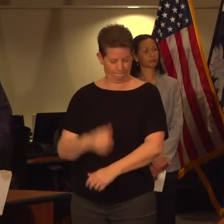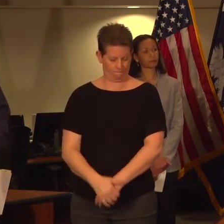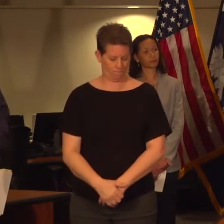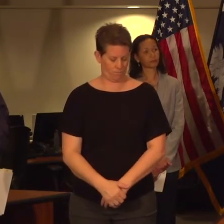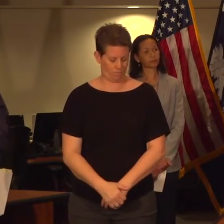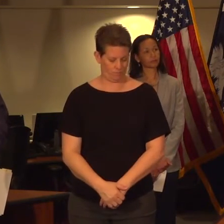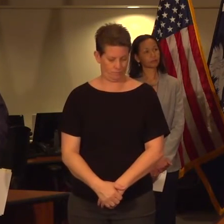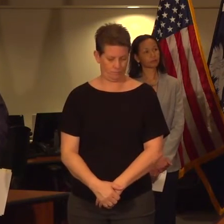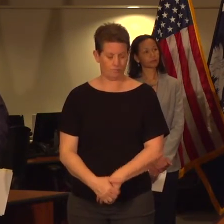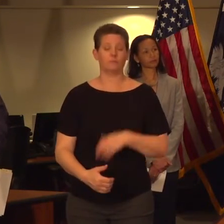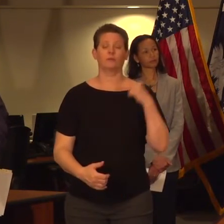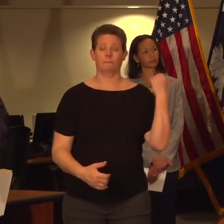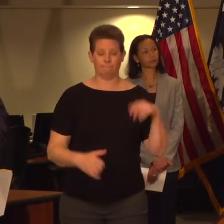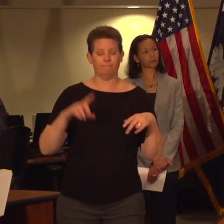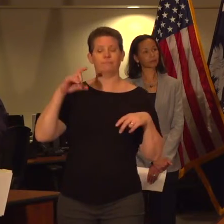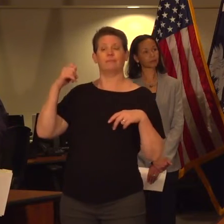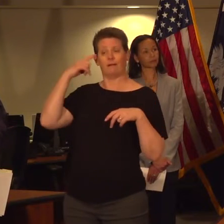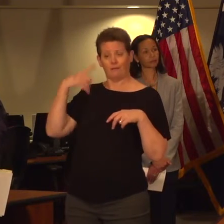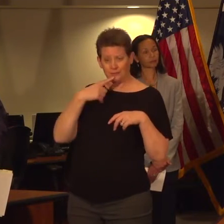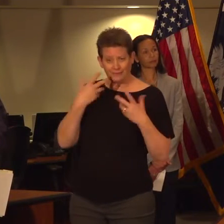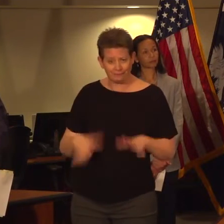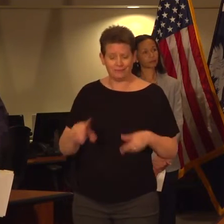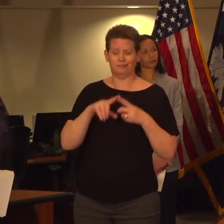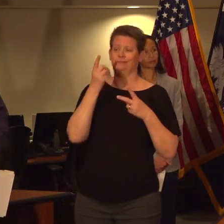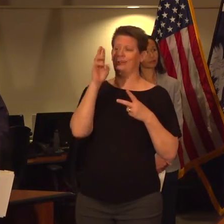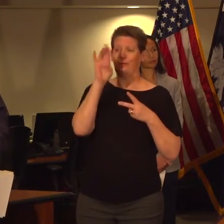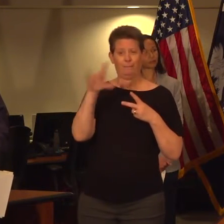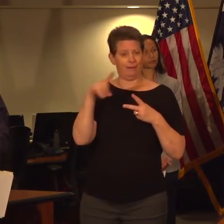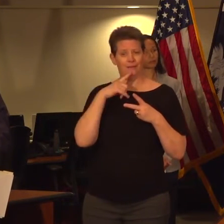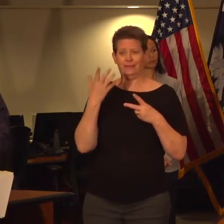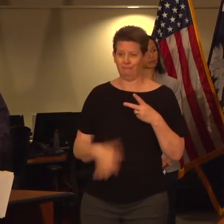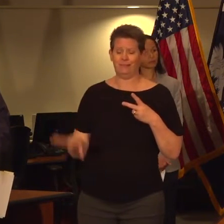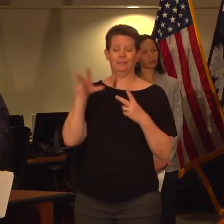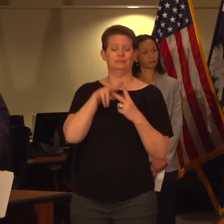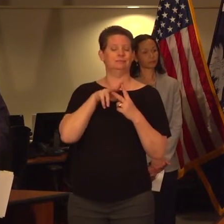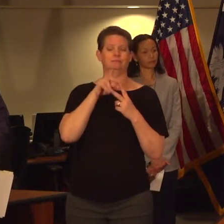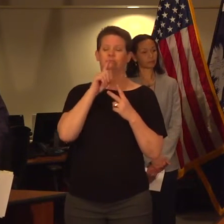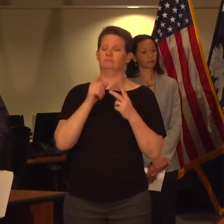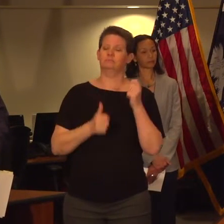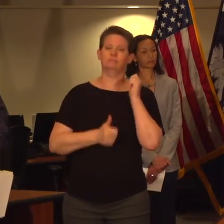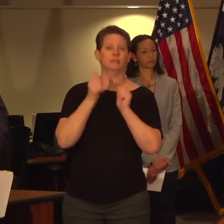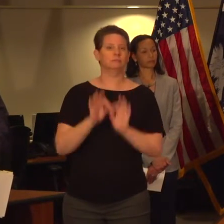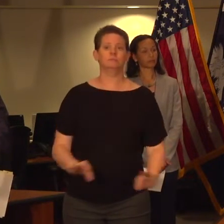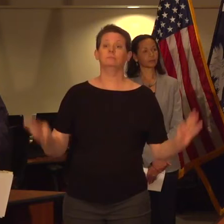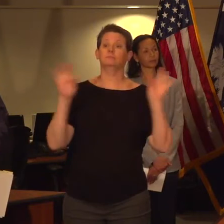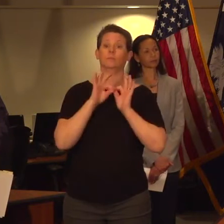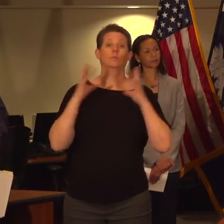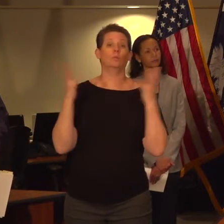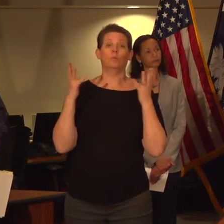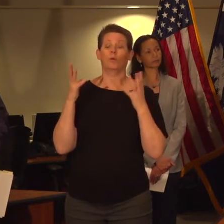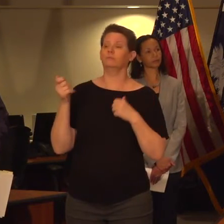As the governor said, and as Dr. Bell said, I think following the guidelines and following the best practices in limiting